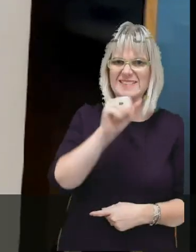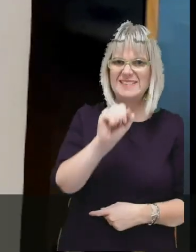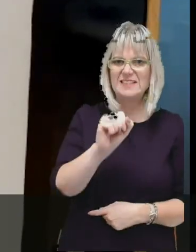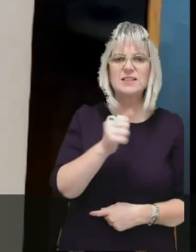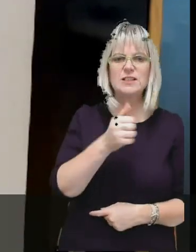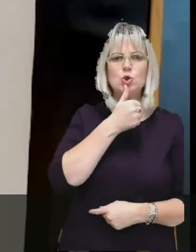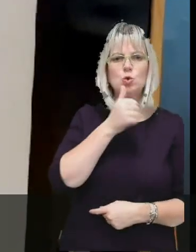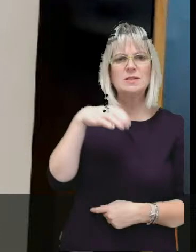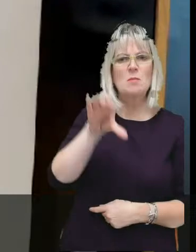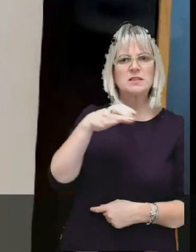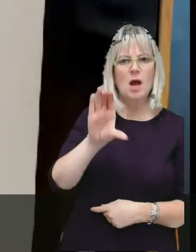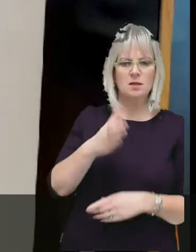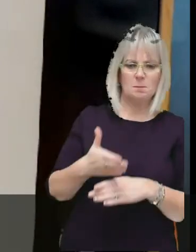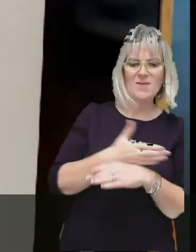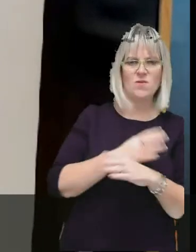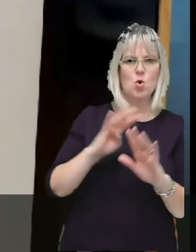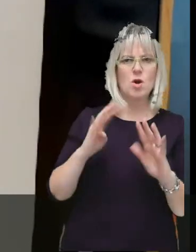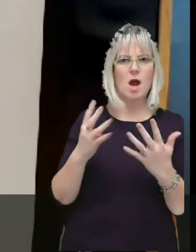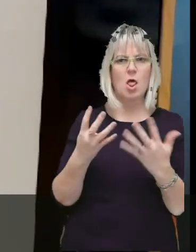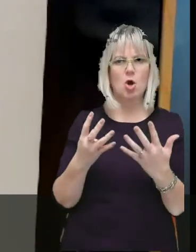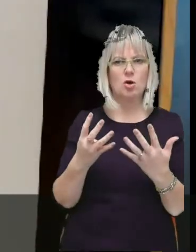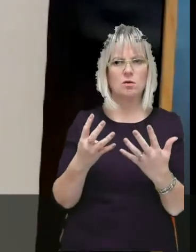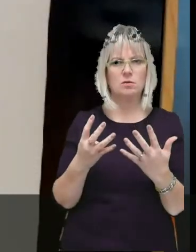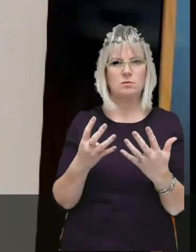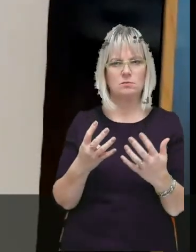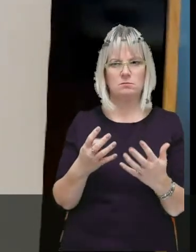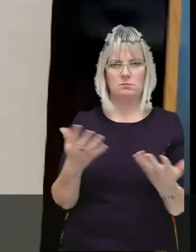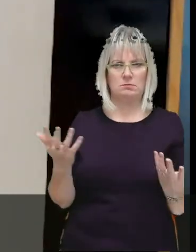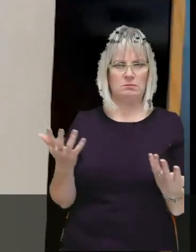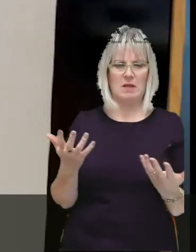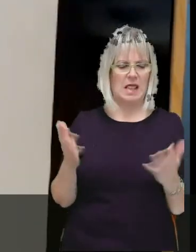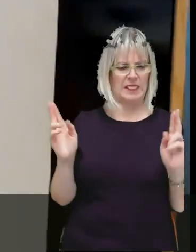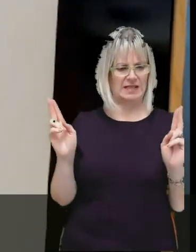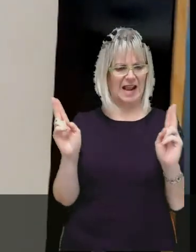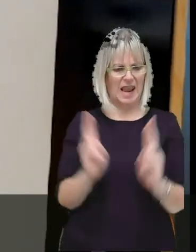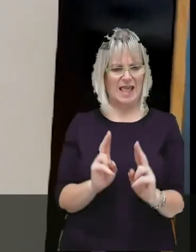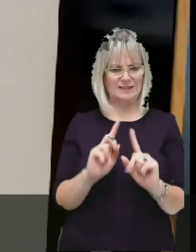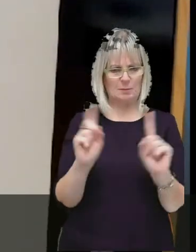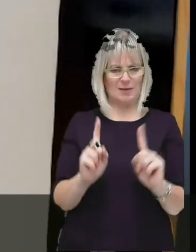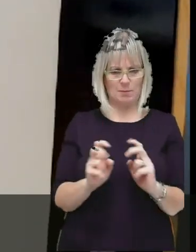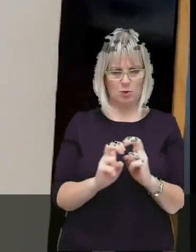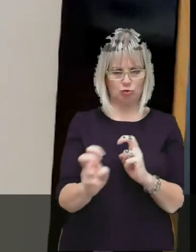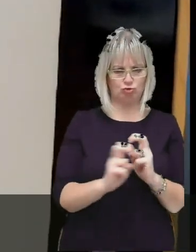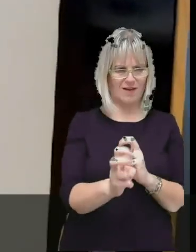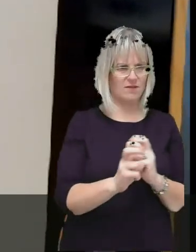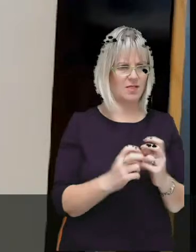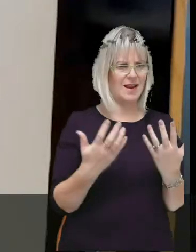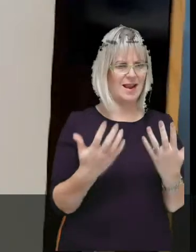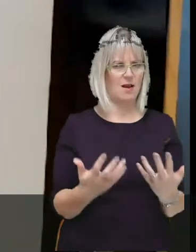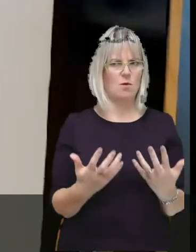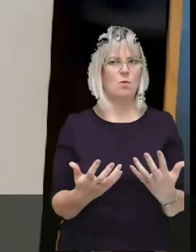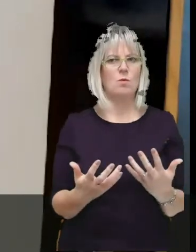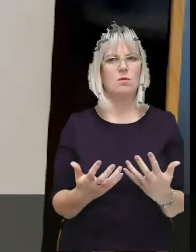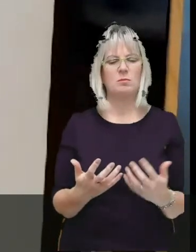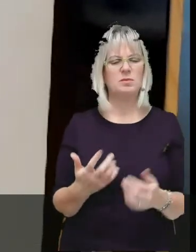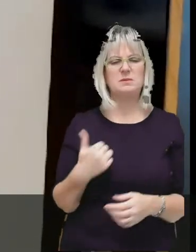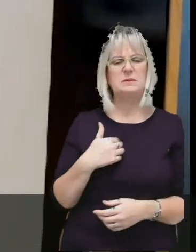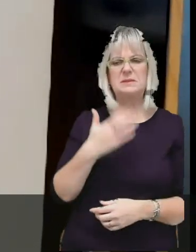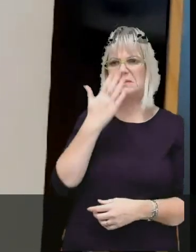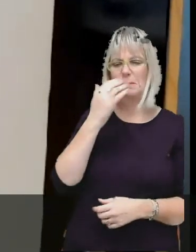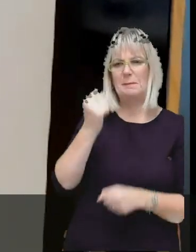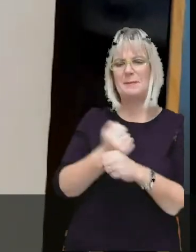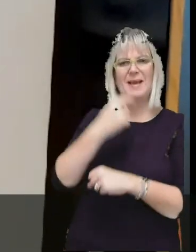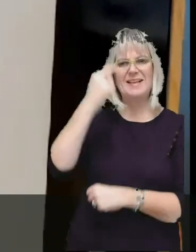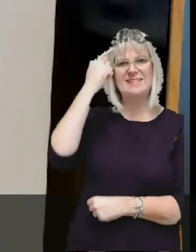penalise over 60s who are being asked to pay to travel before 9 a.m. so as to discourage them from travelling at that time to make room